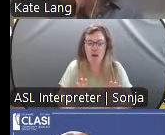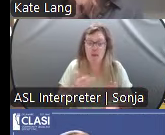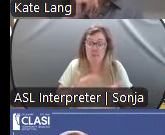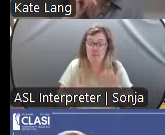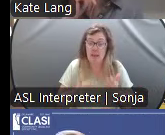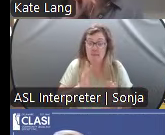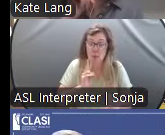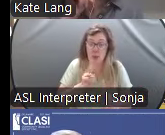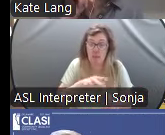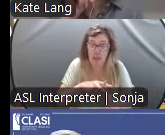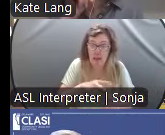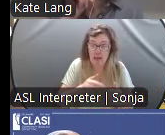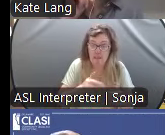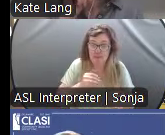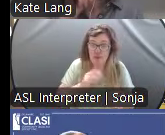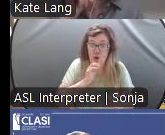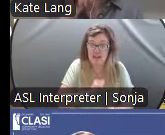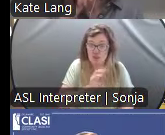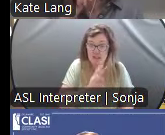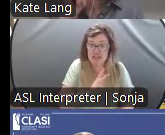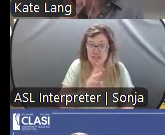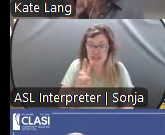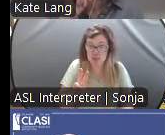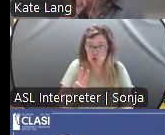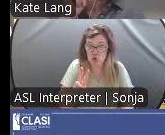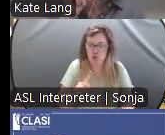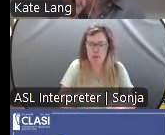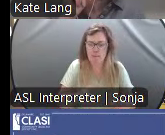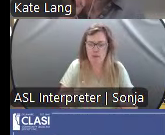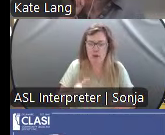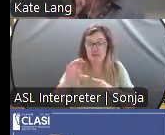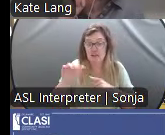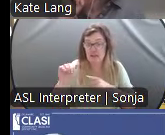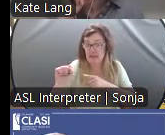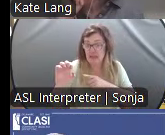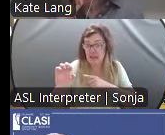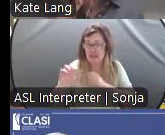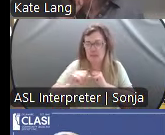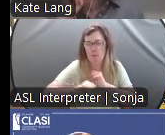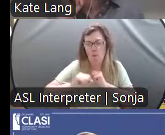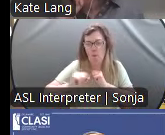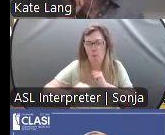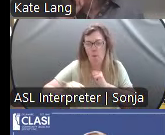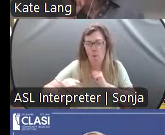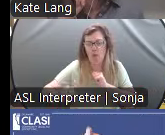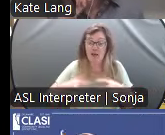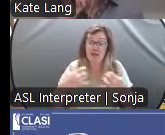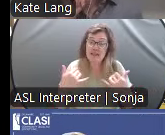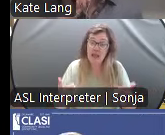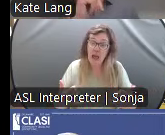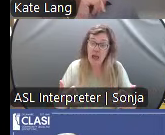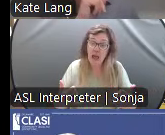apply before age 62, but because the case is taking so long, you now cross